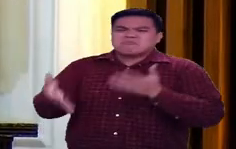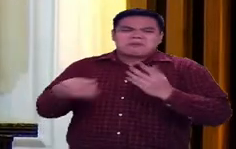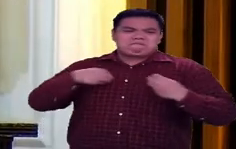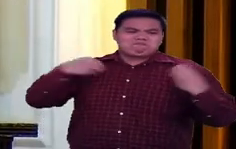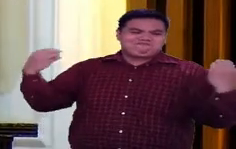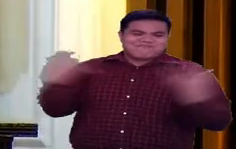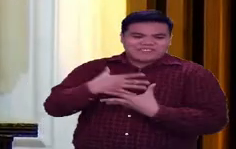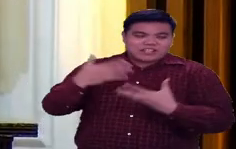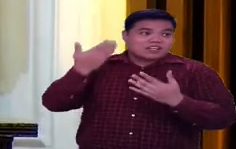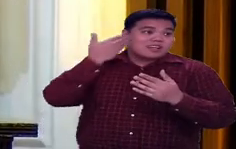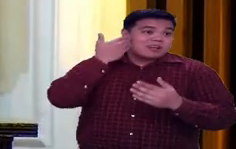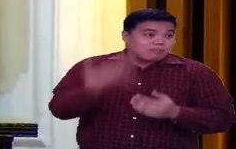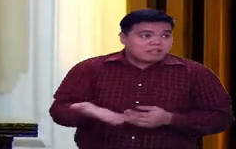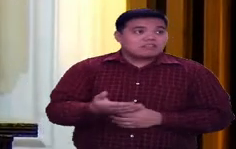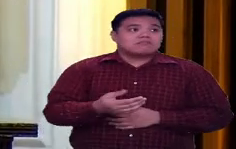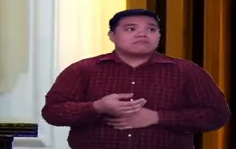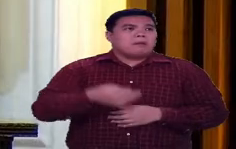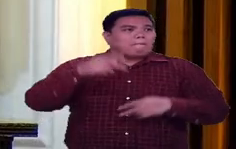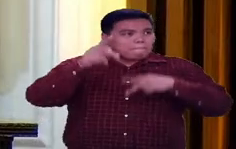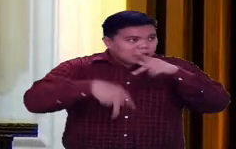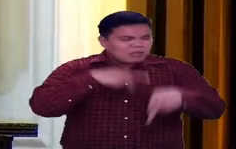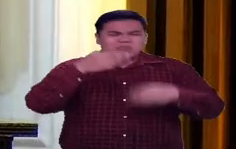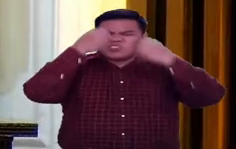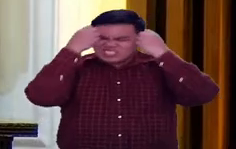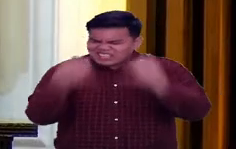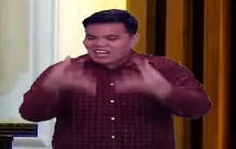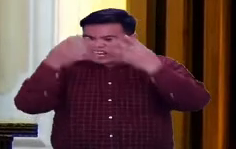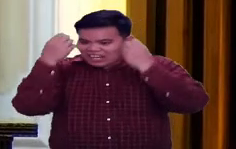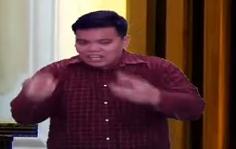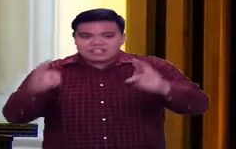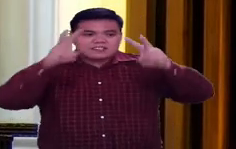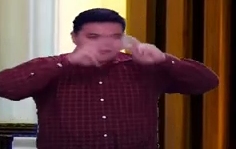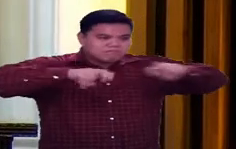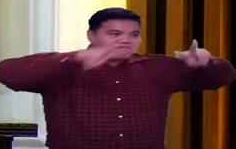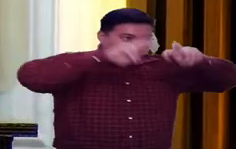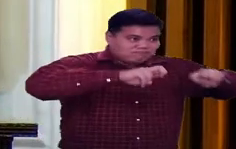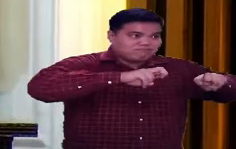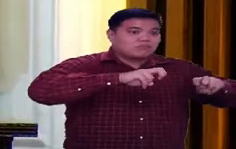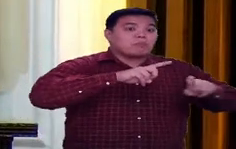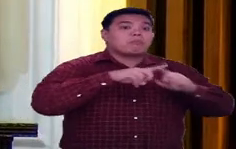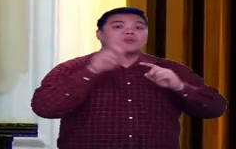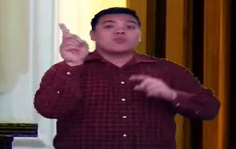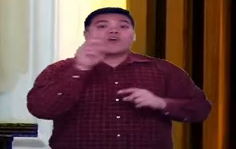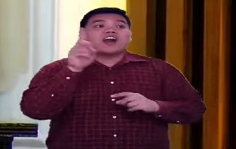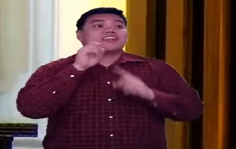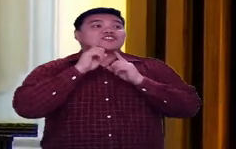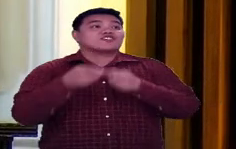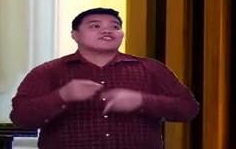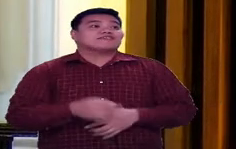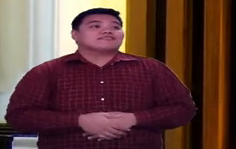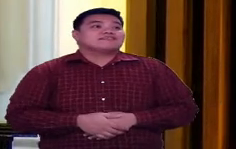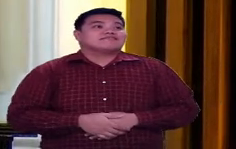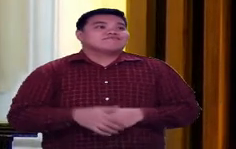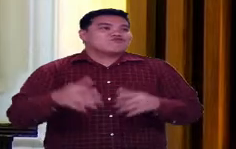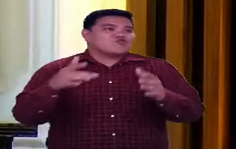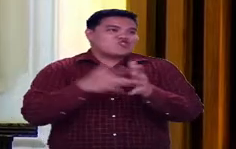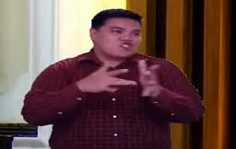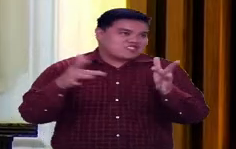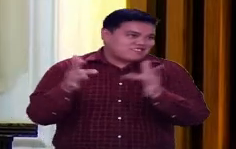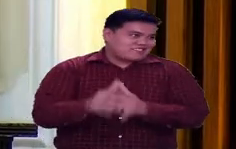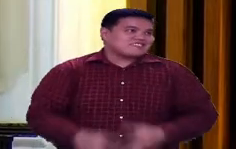death. People are searching. We know the answer, don't we? The answer is Jesus